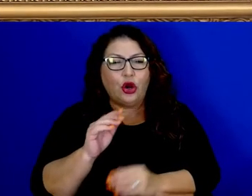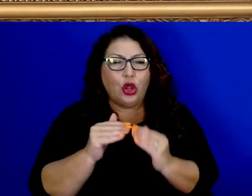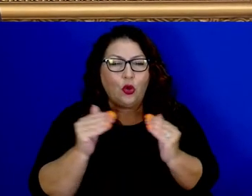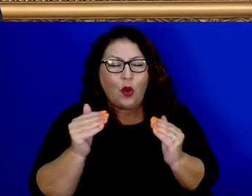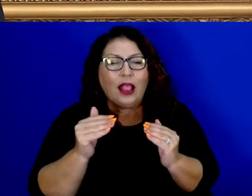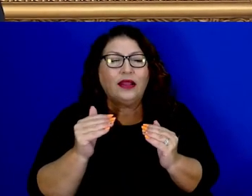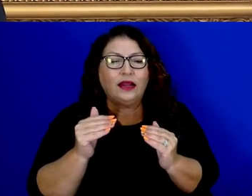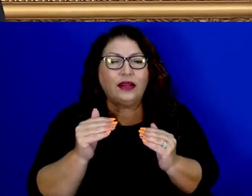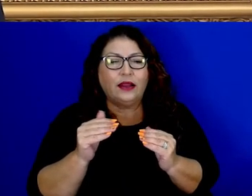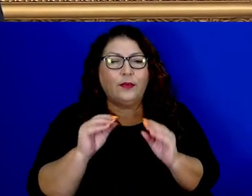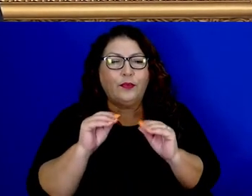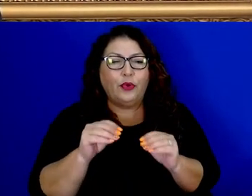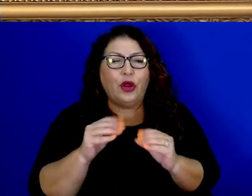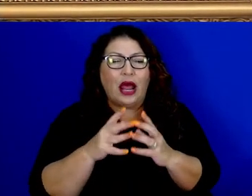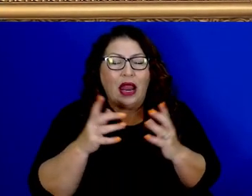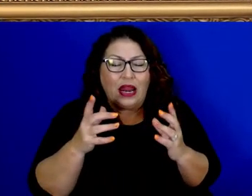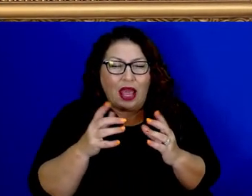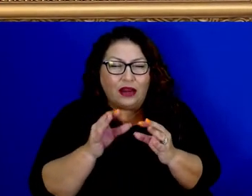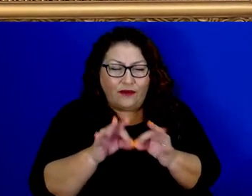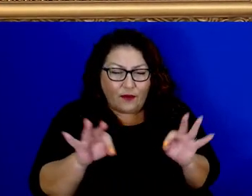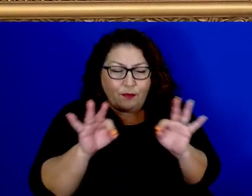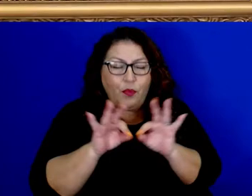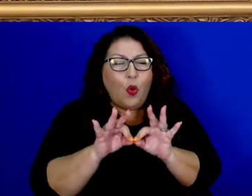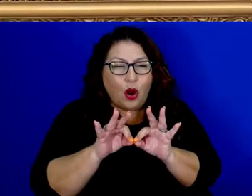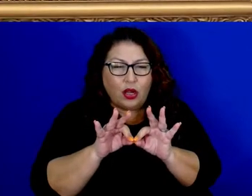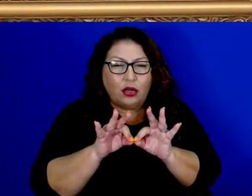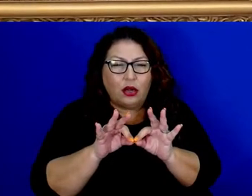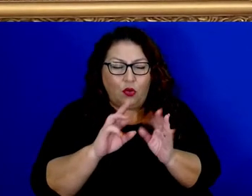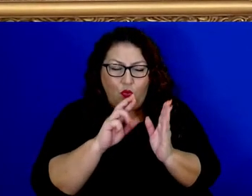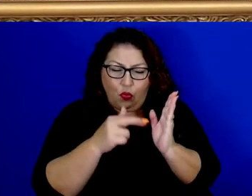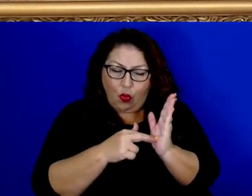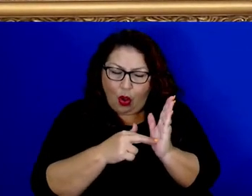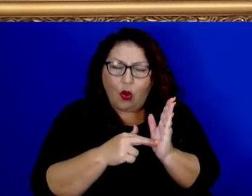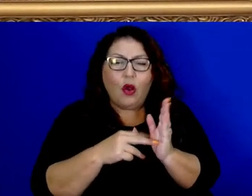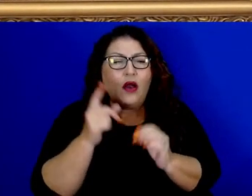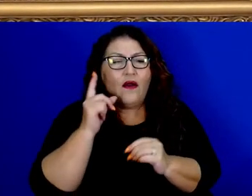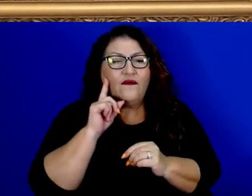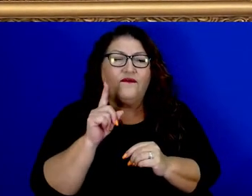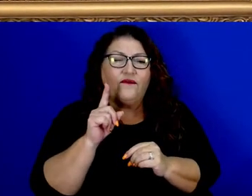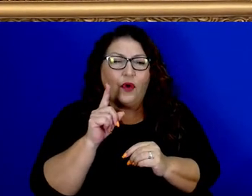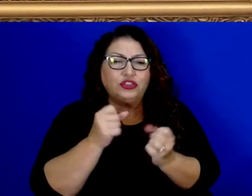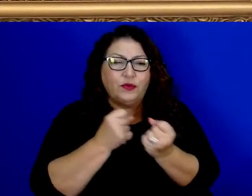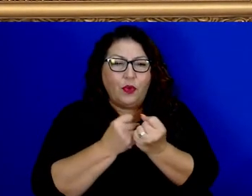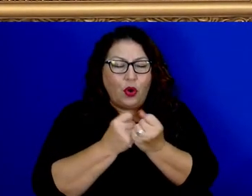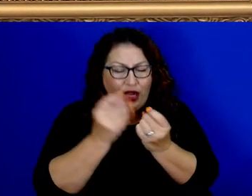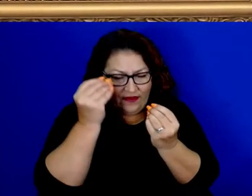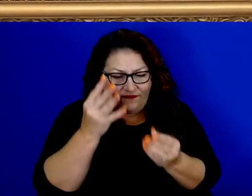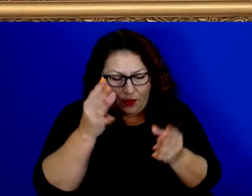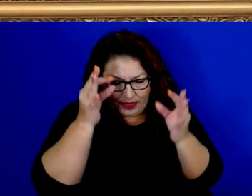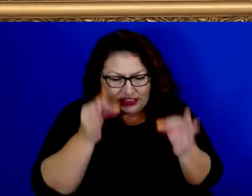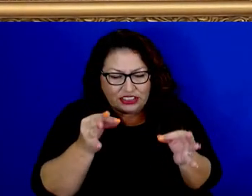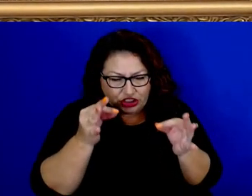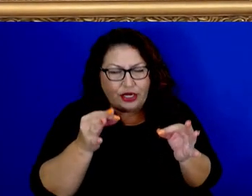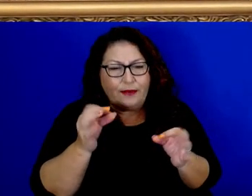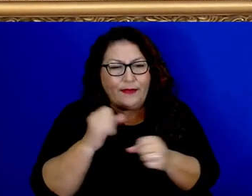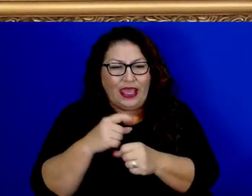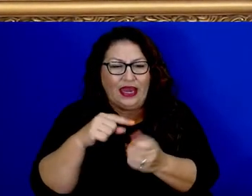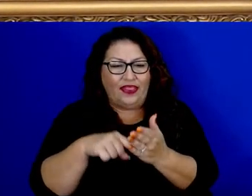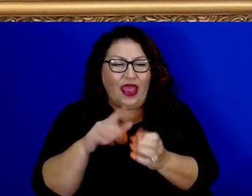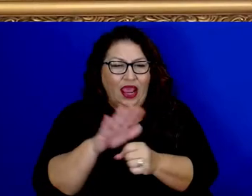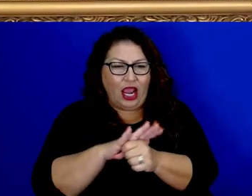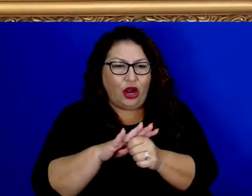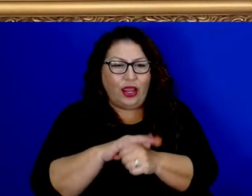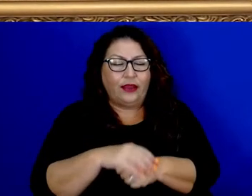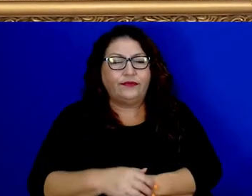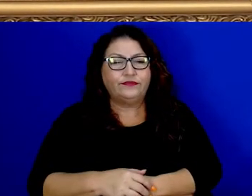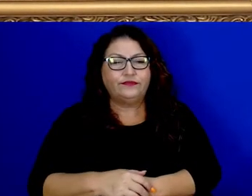extremely important role in advancing and supporting informed decision-making in this area. EIGE,